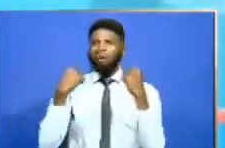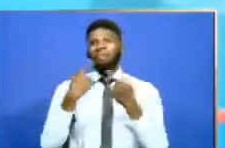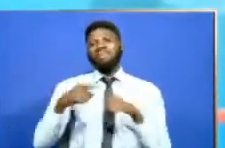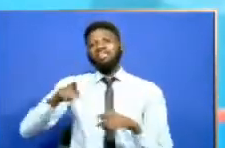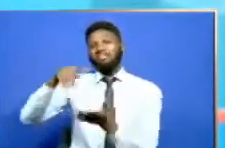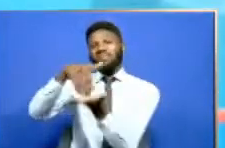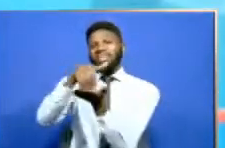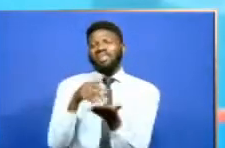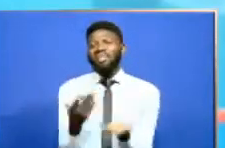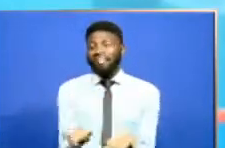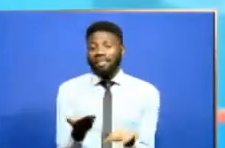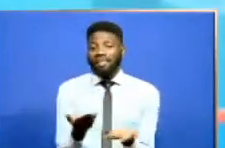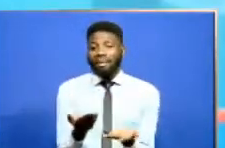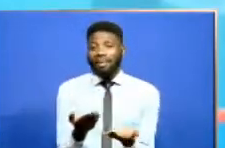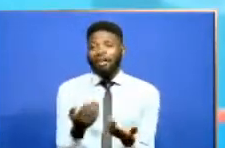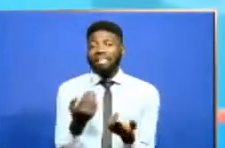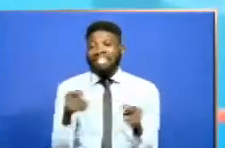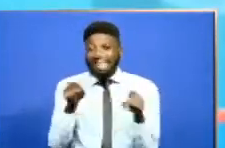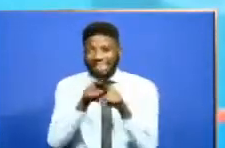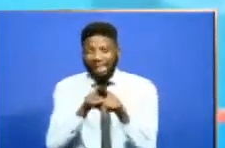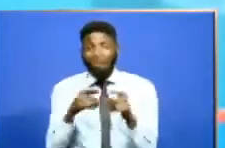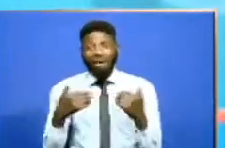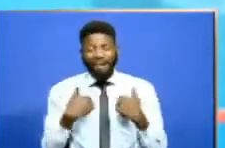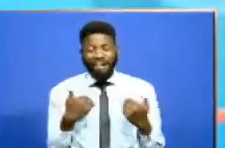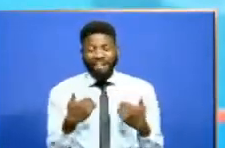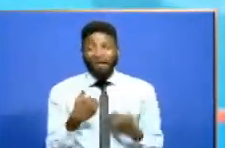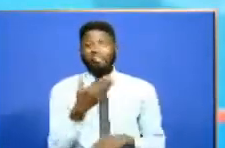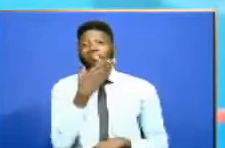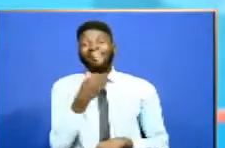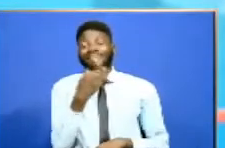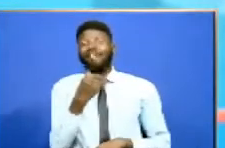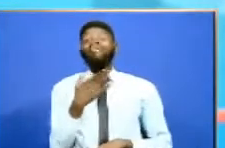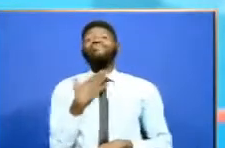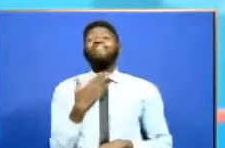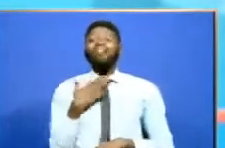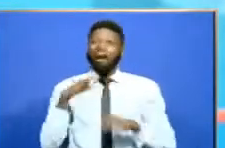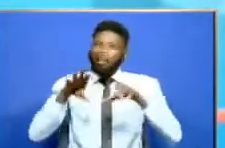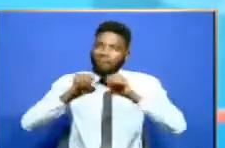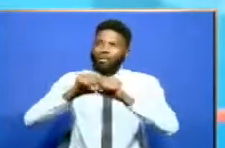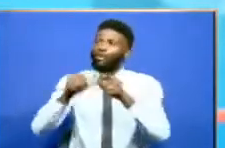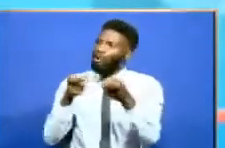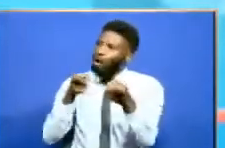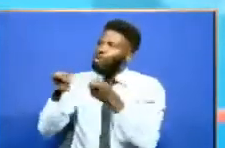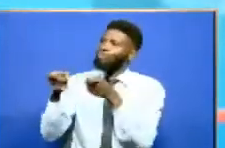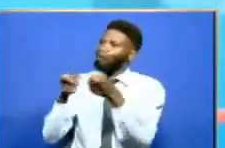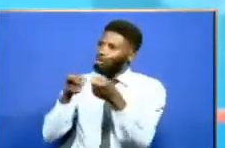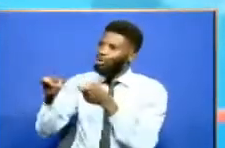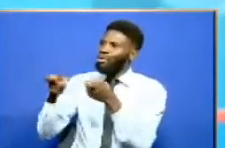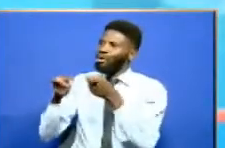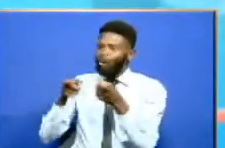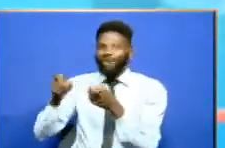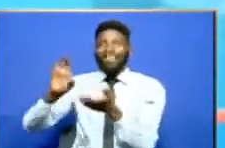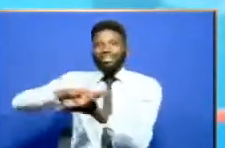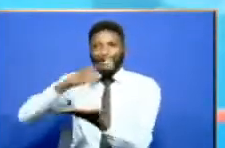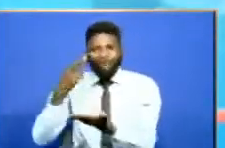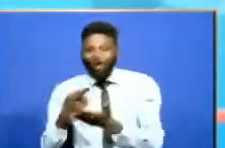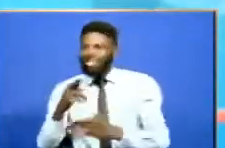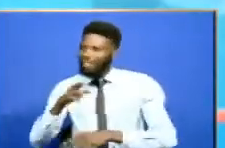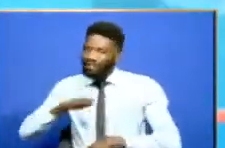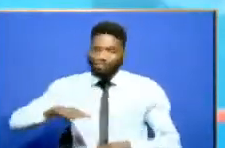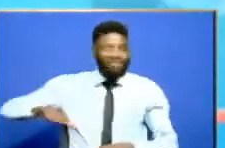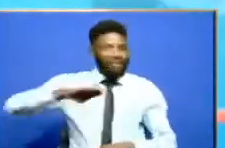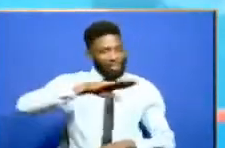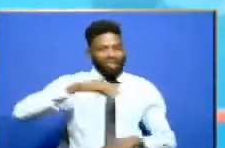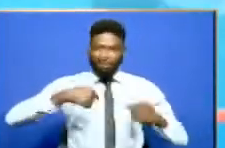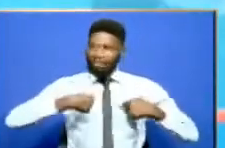this battle of sexes about power and control of the space, the resources, and everything.